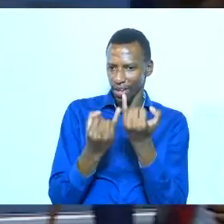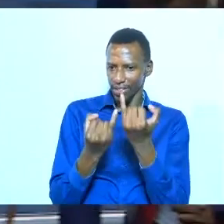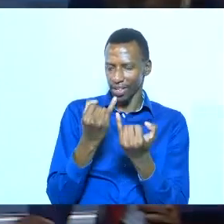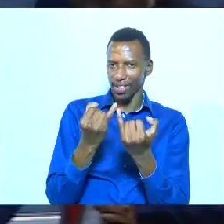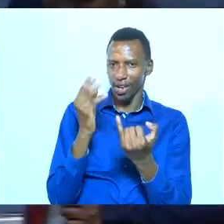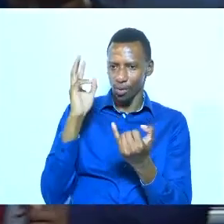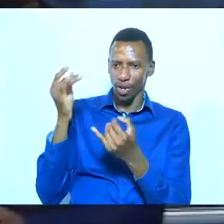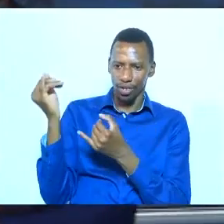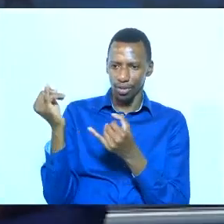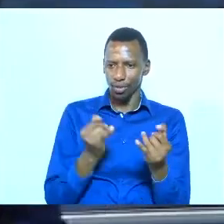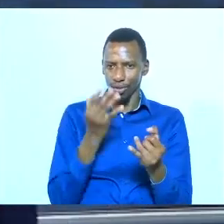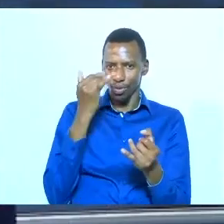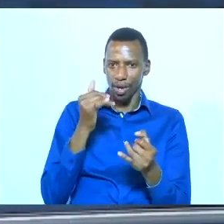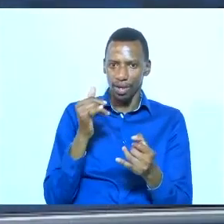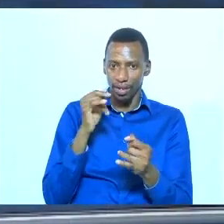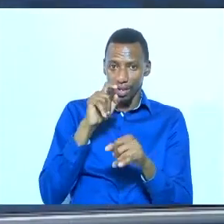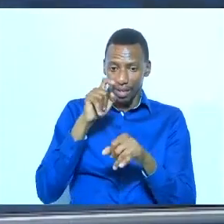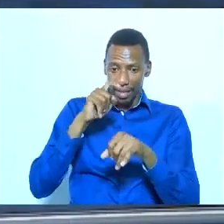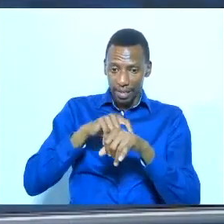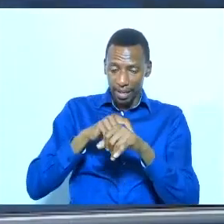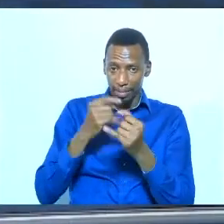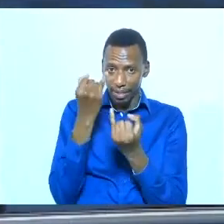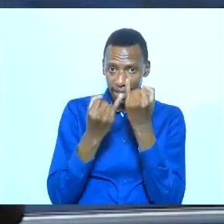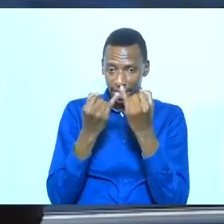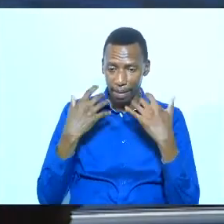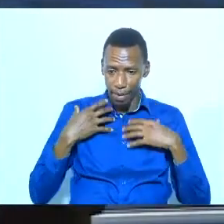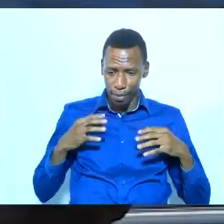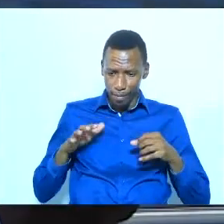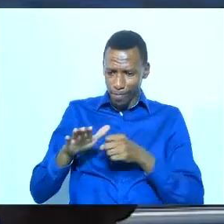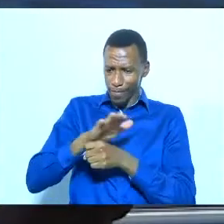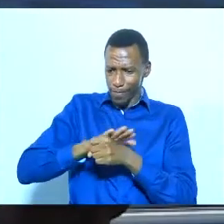when we have a lot of people.